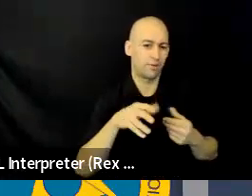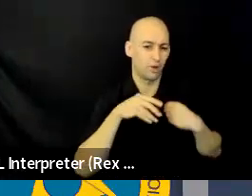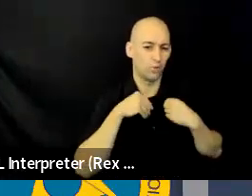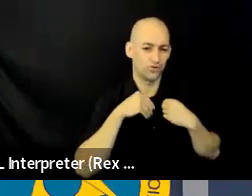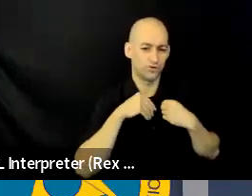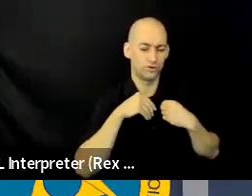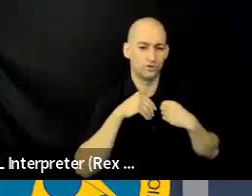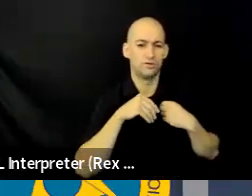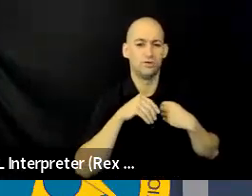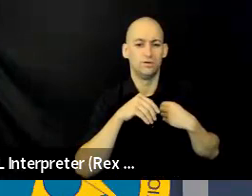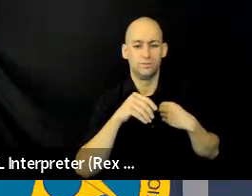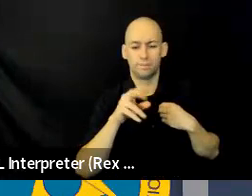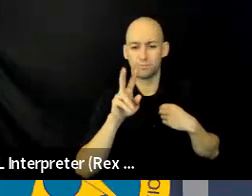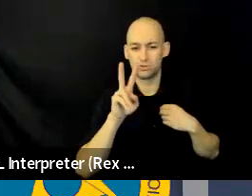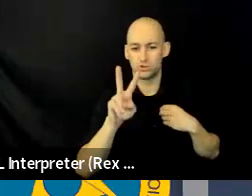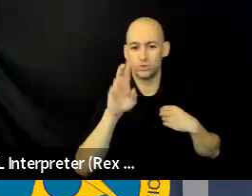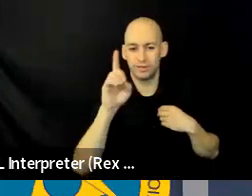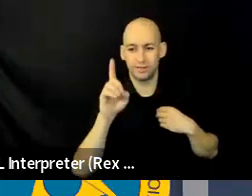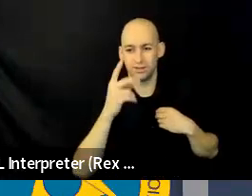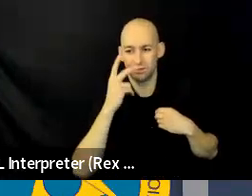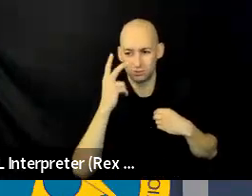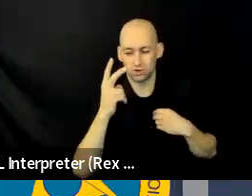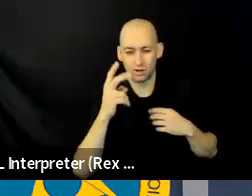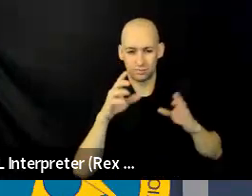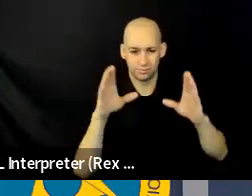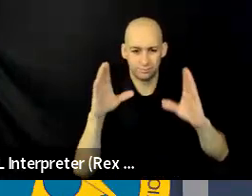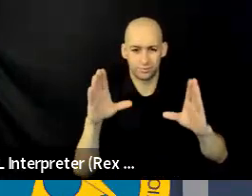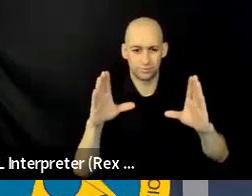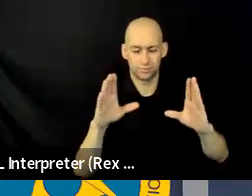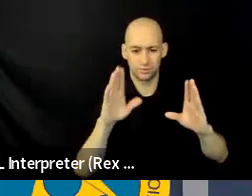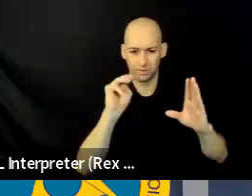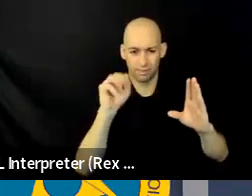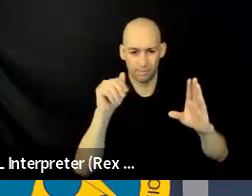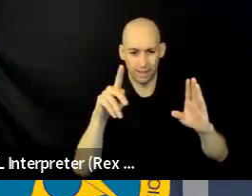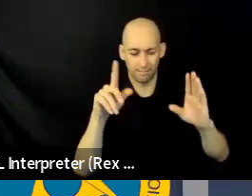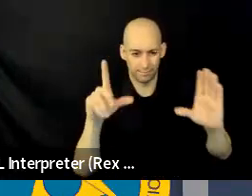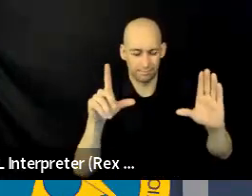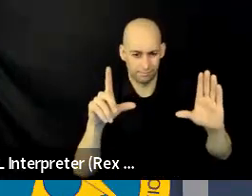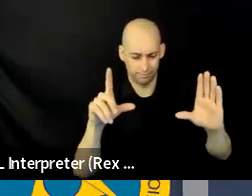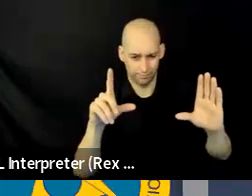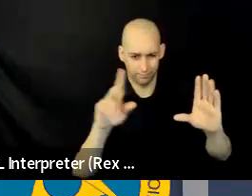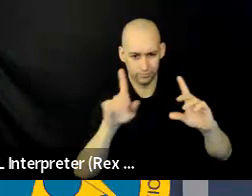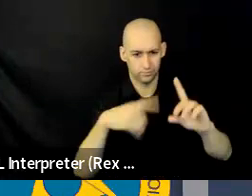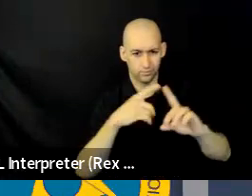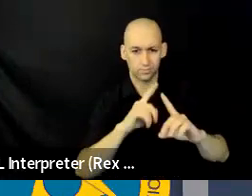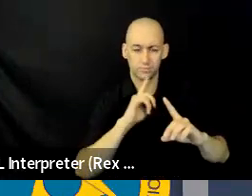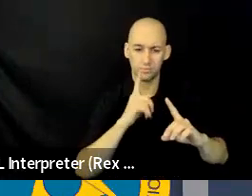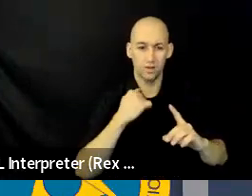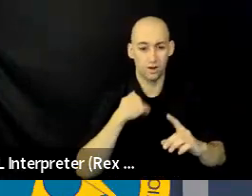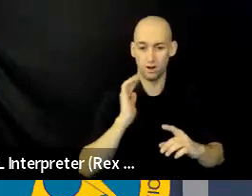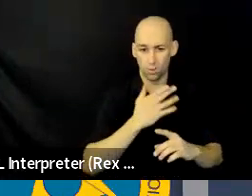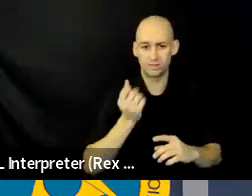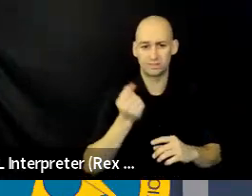It was a 2D, and you saw it, it was a 2D rendering. When you actually take that, and we spent time, we